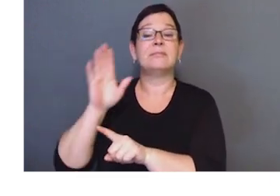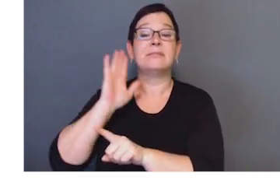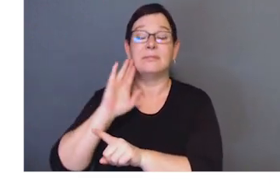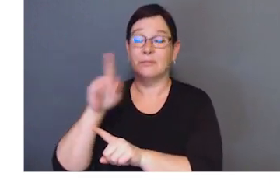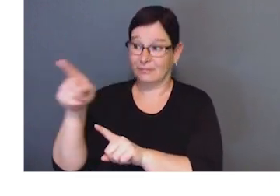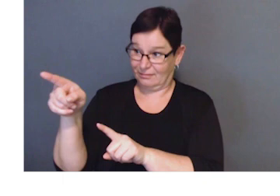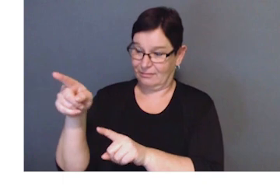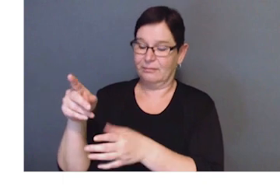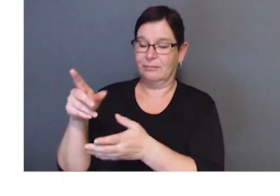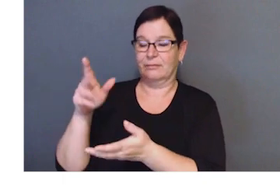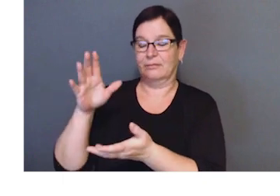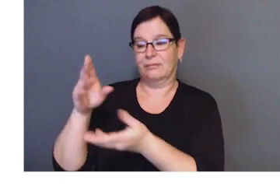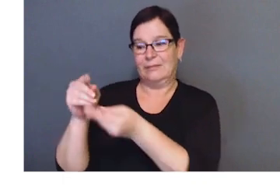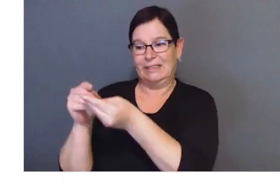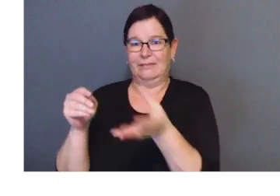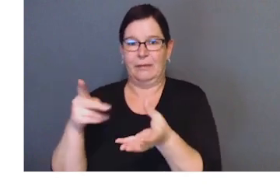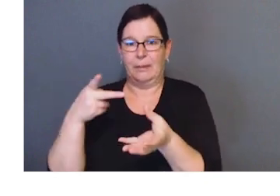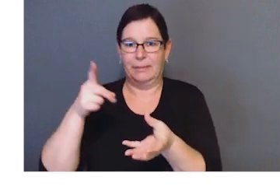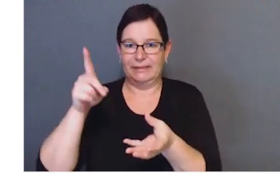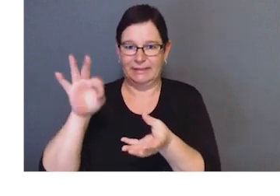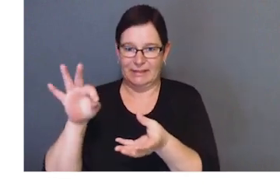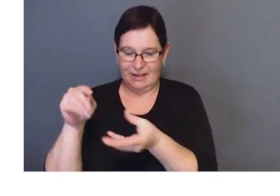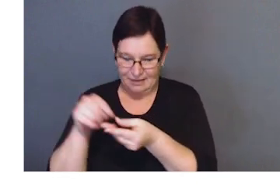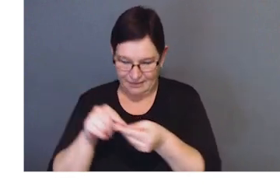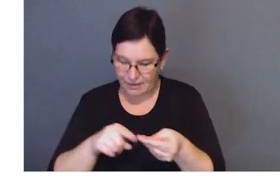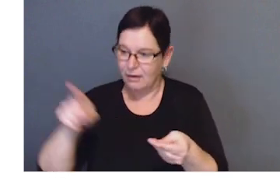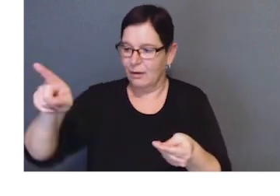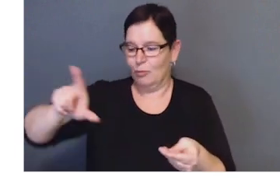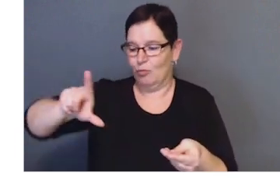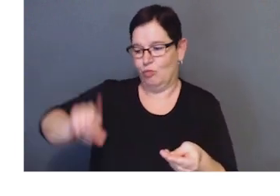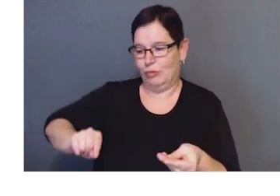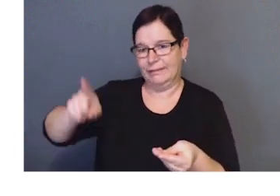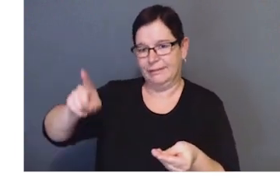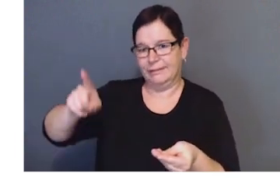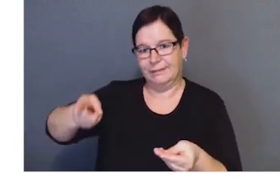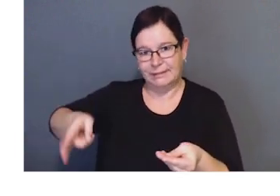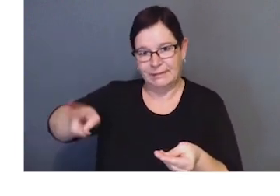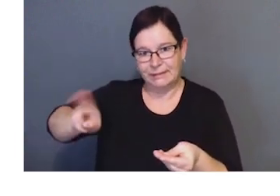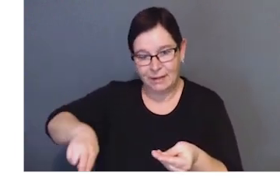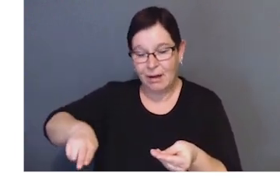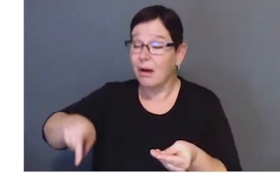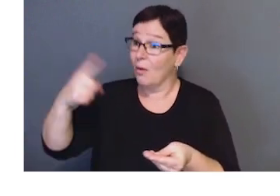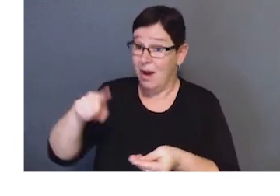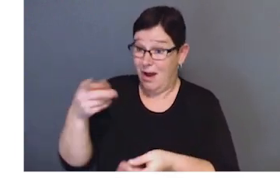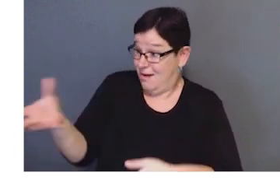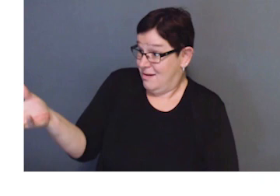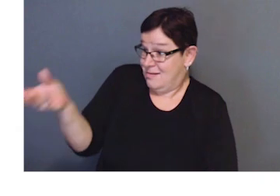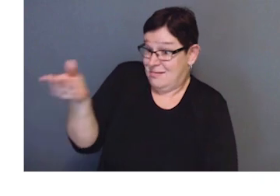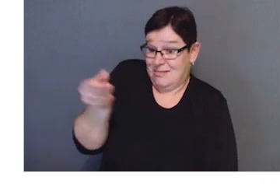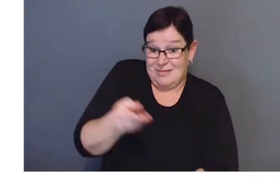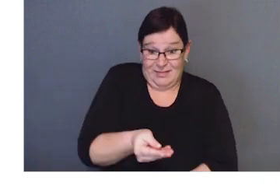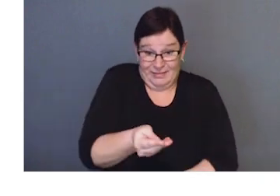Next, take the printed form from your medical practitioner and fill out the sections of Part A that apply to